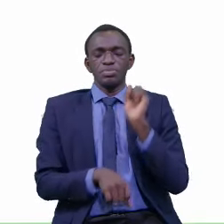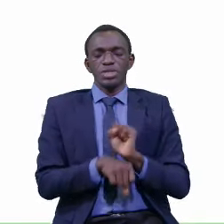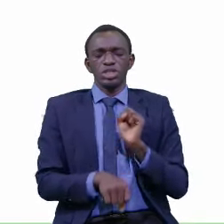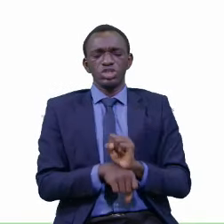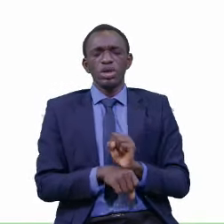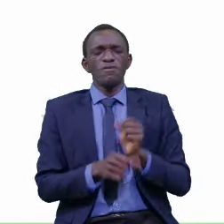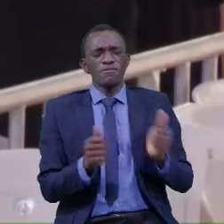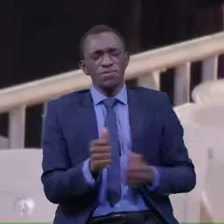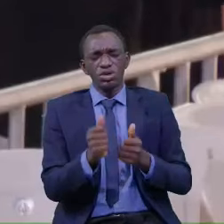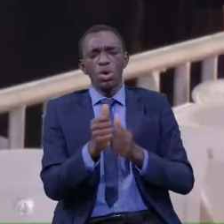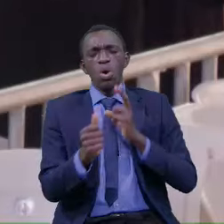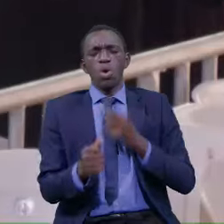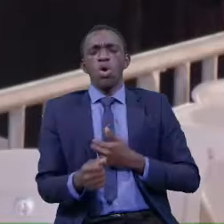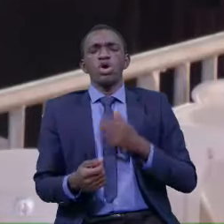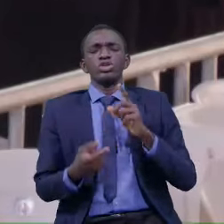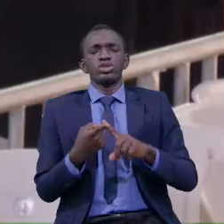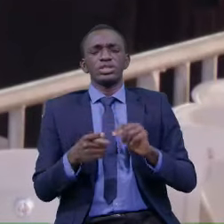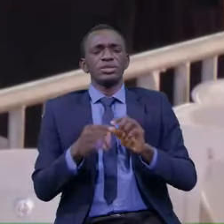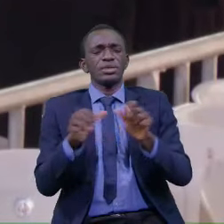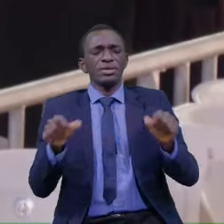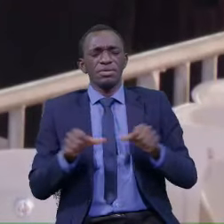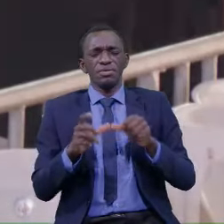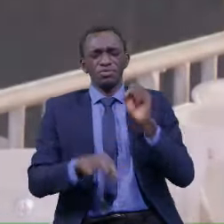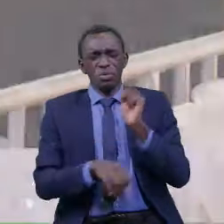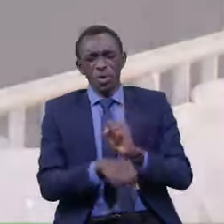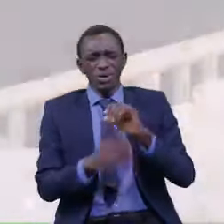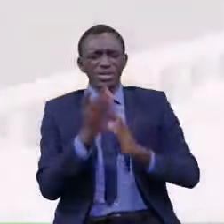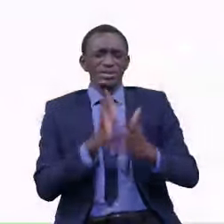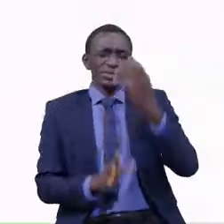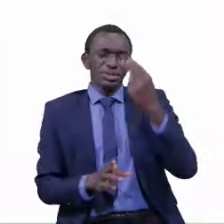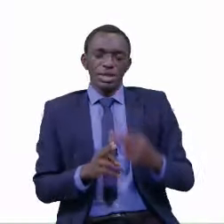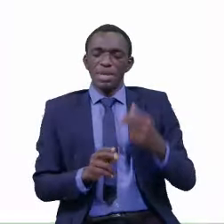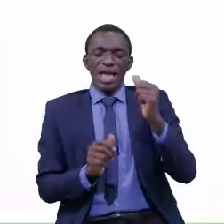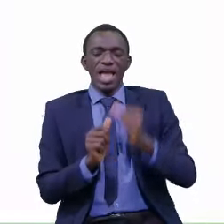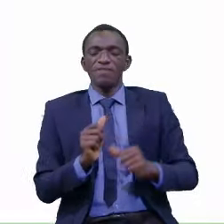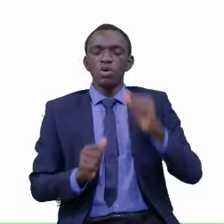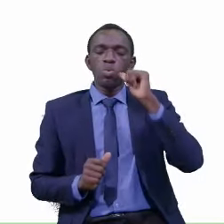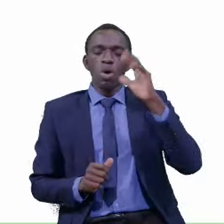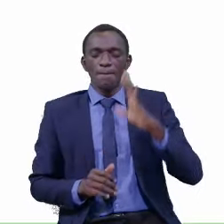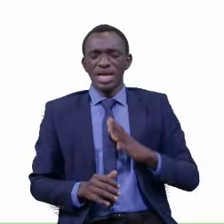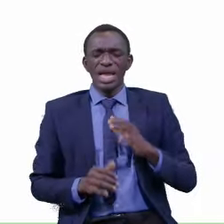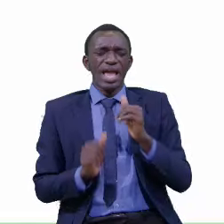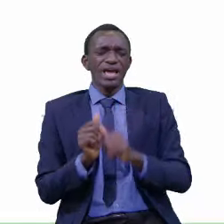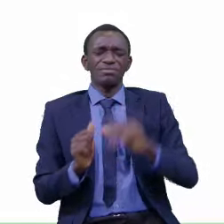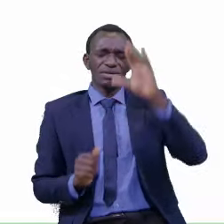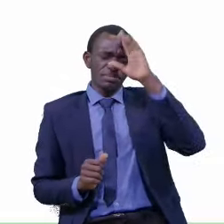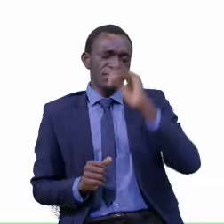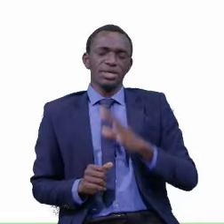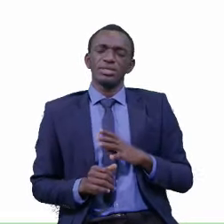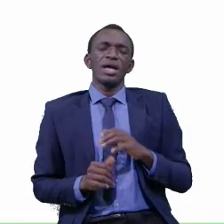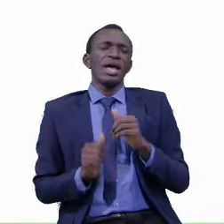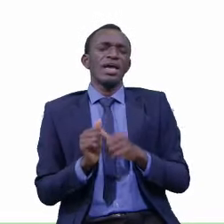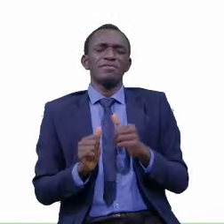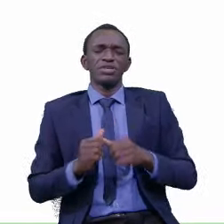of ministry. Every woman, every man, every young